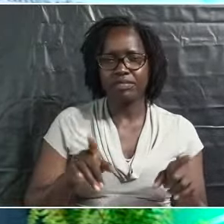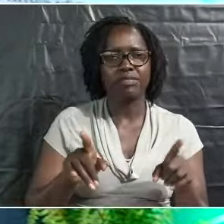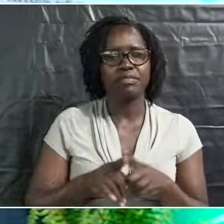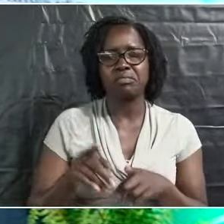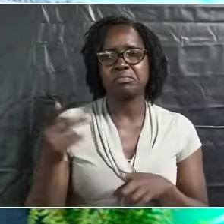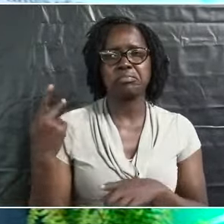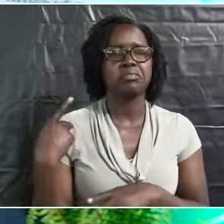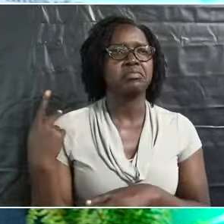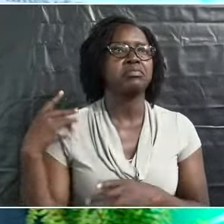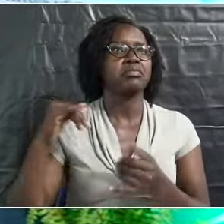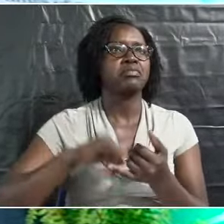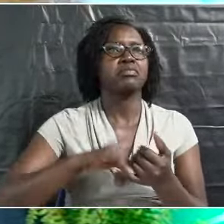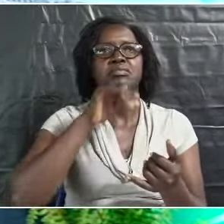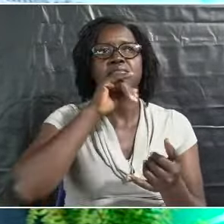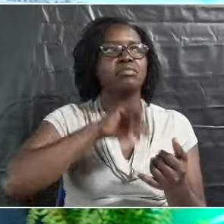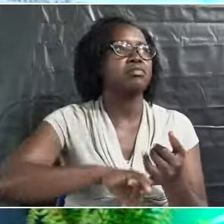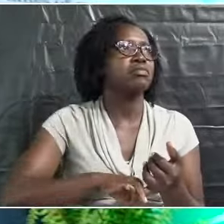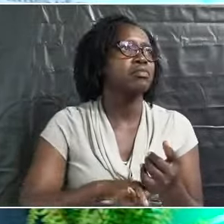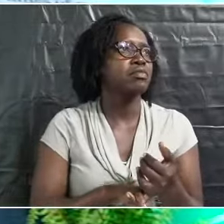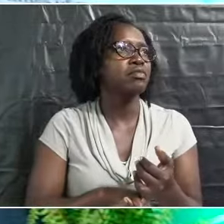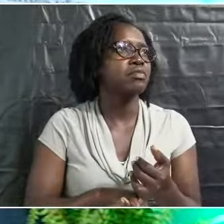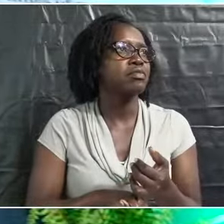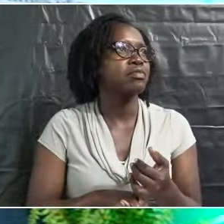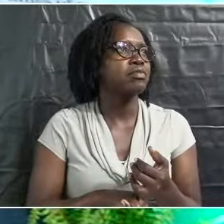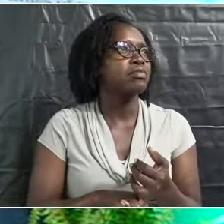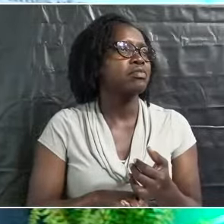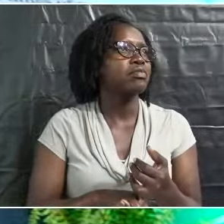couple. You see,